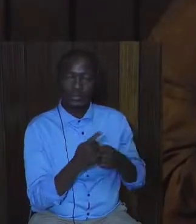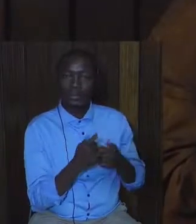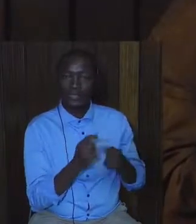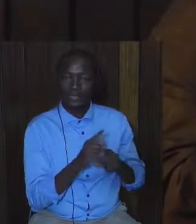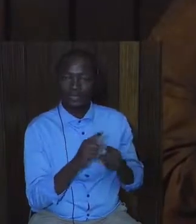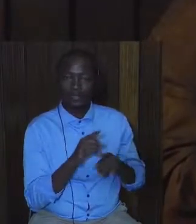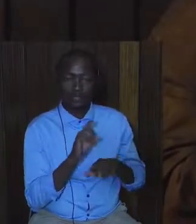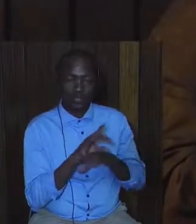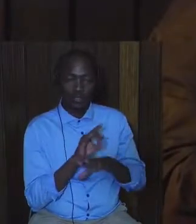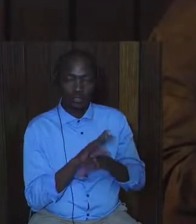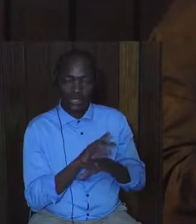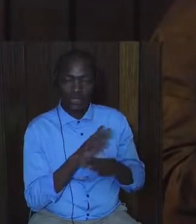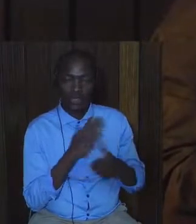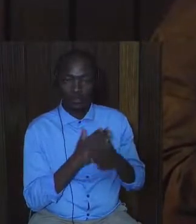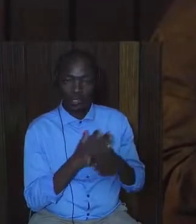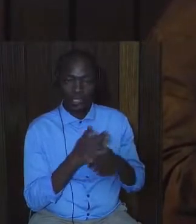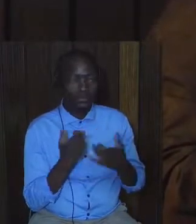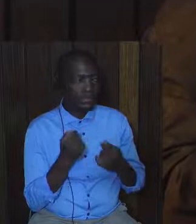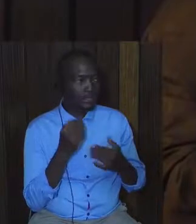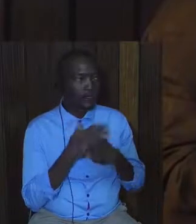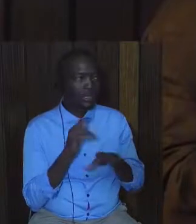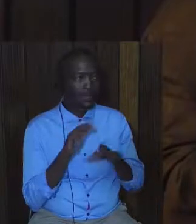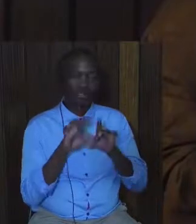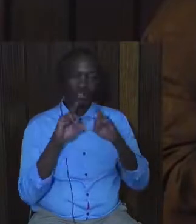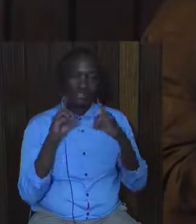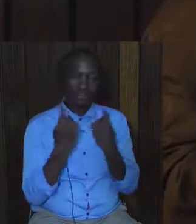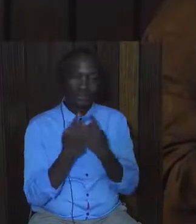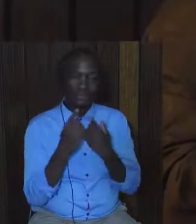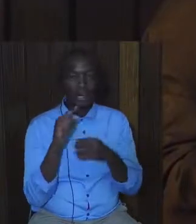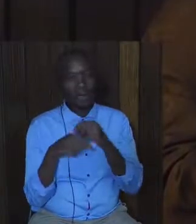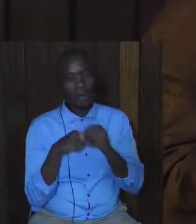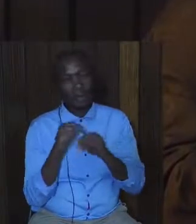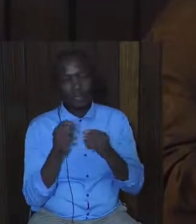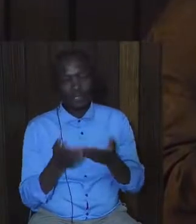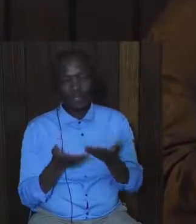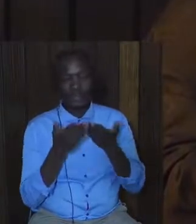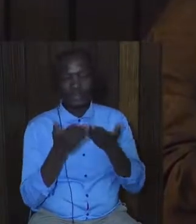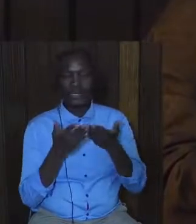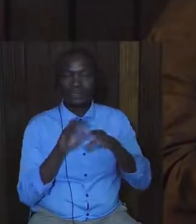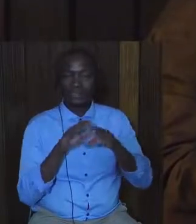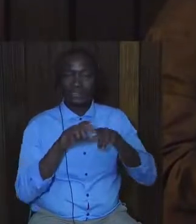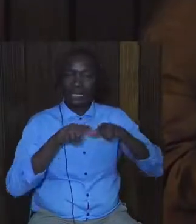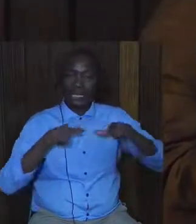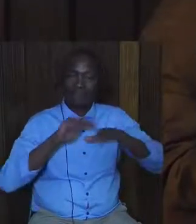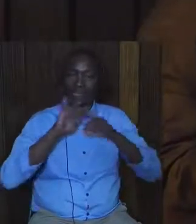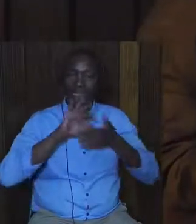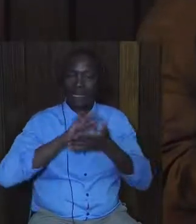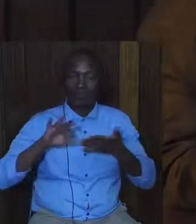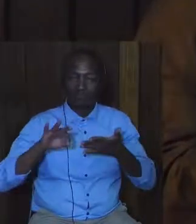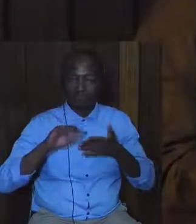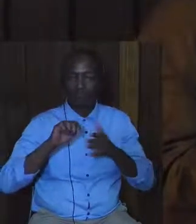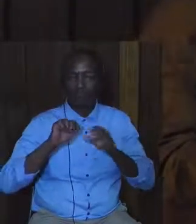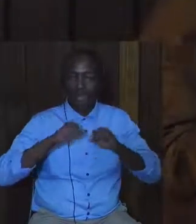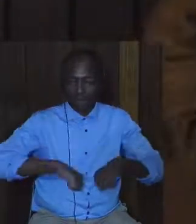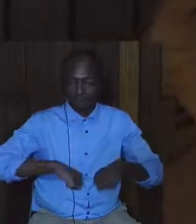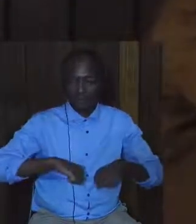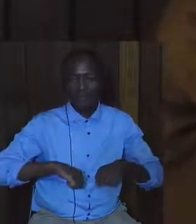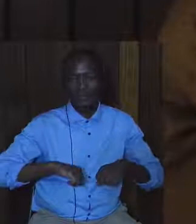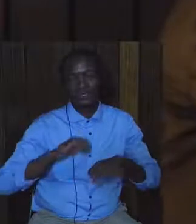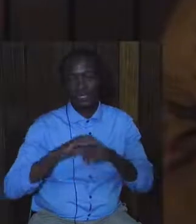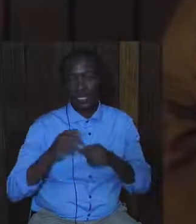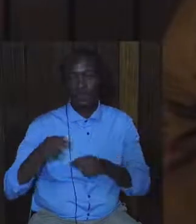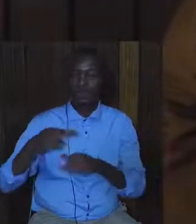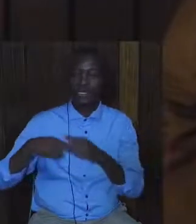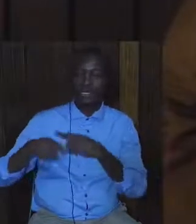consultant does work for the department. In terms of our service level agreement, we do recover the costs from the